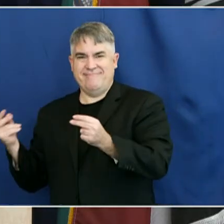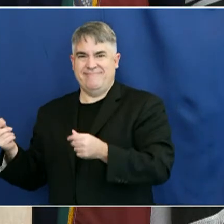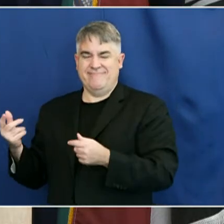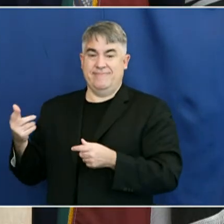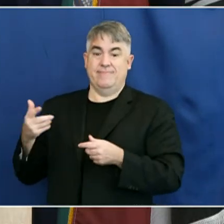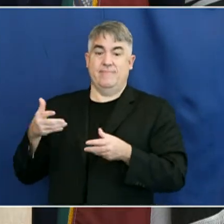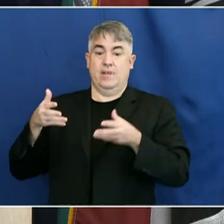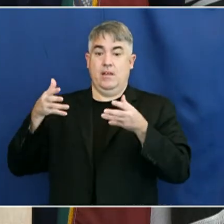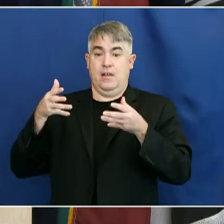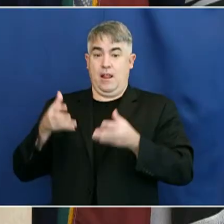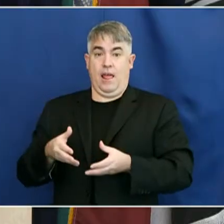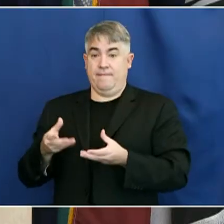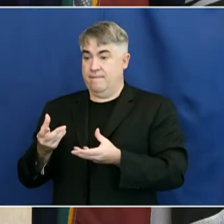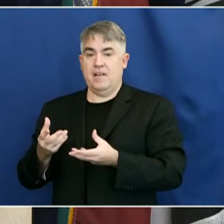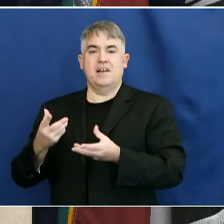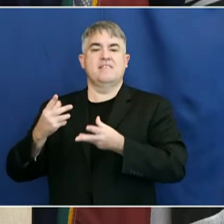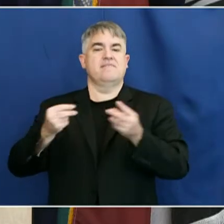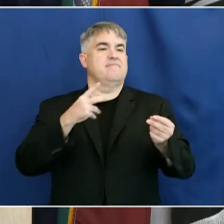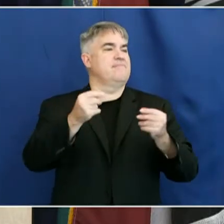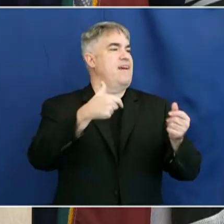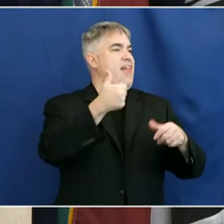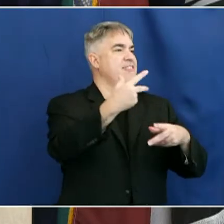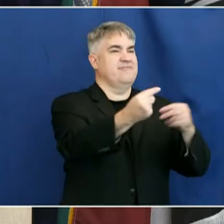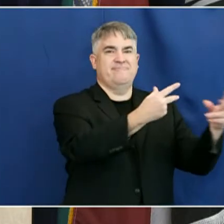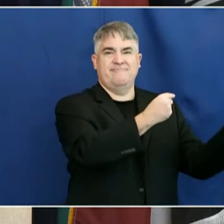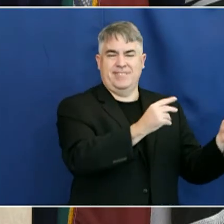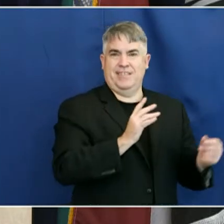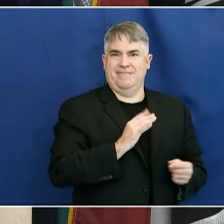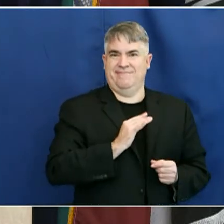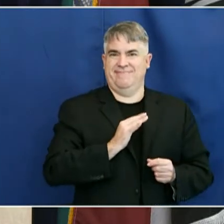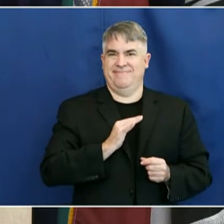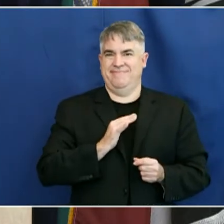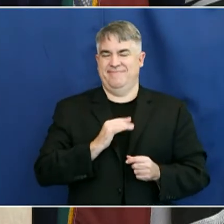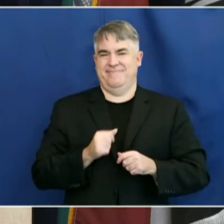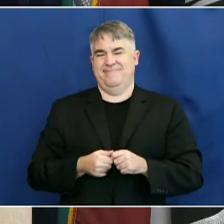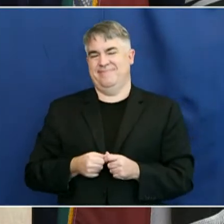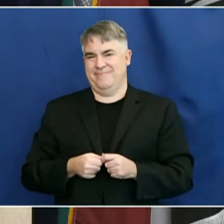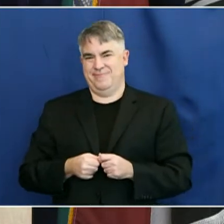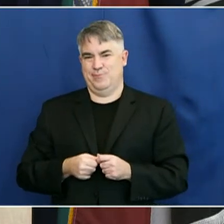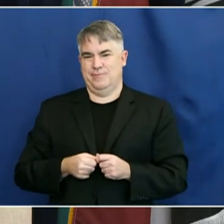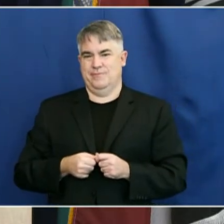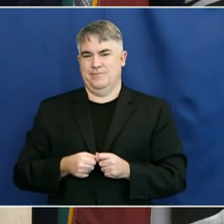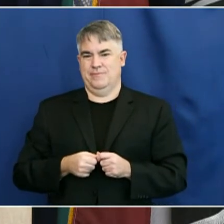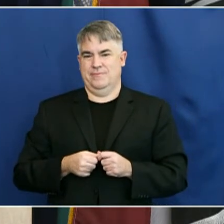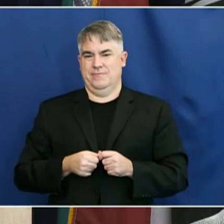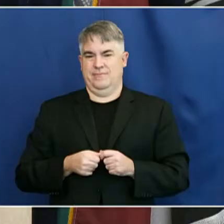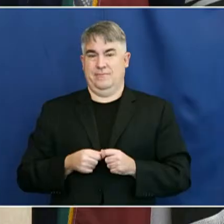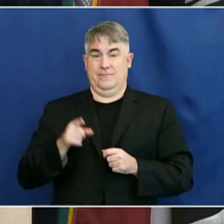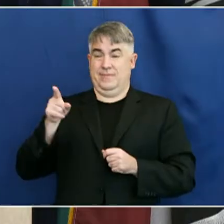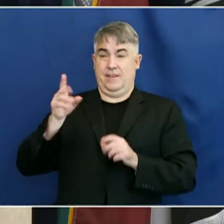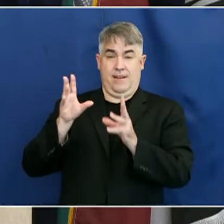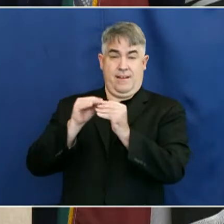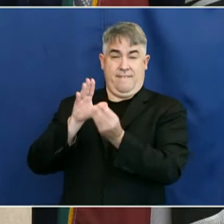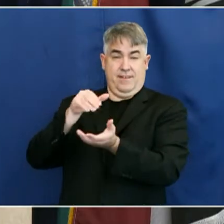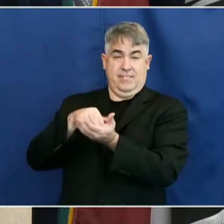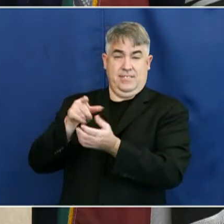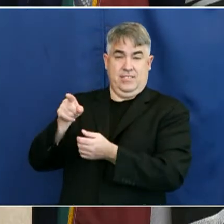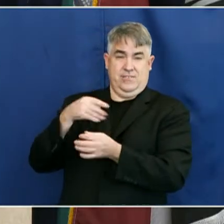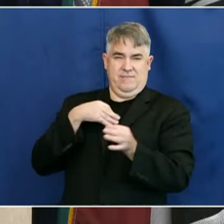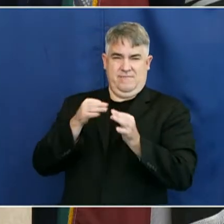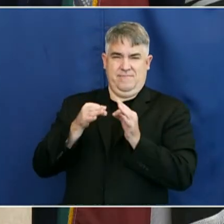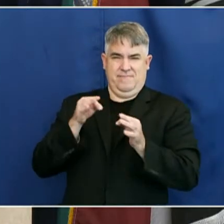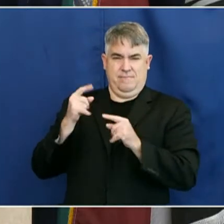supply for vaccines. So we will keep you posted on that. Speaking of the convention center, as the sheltering operation there for the